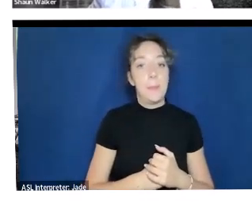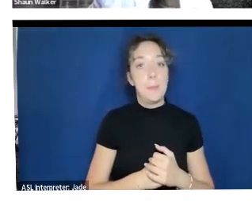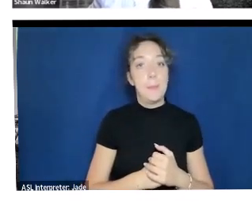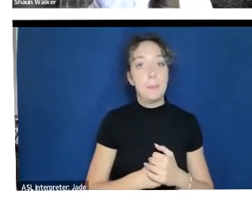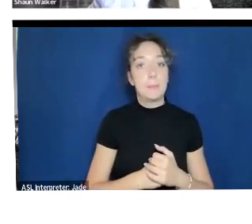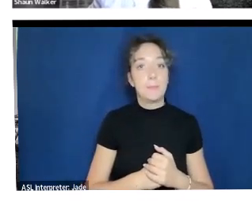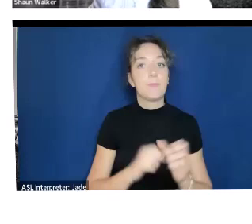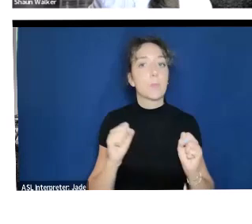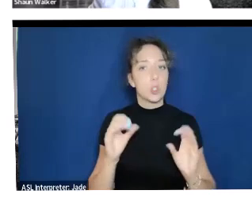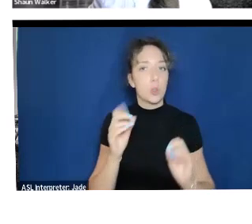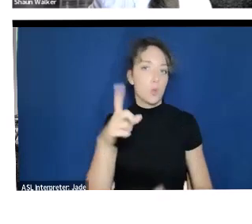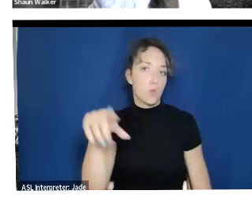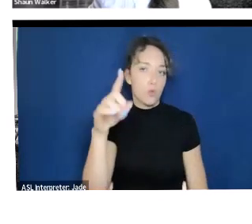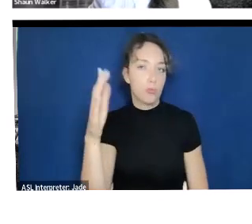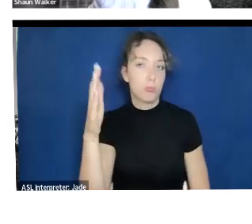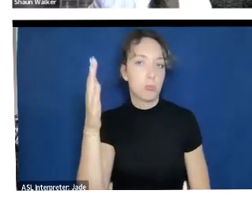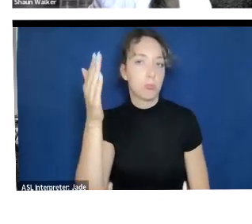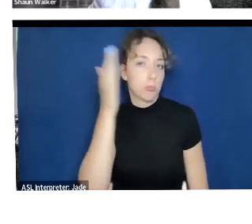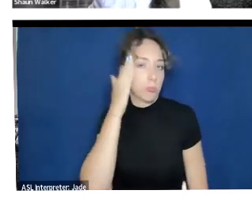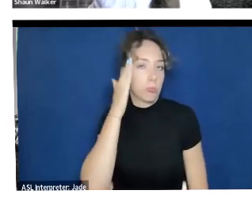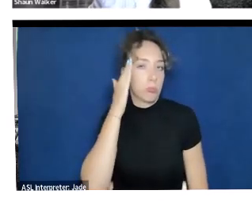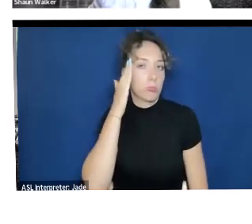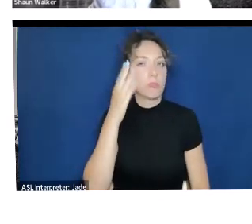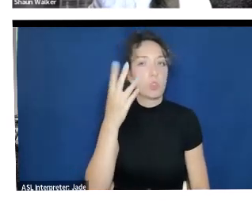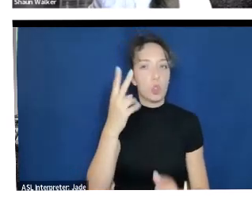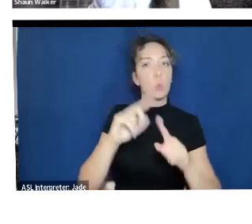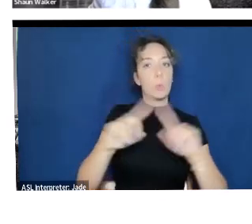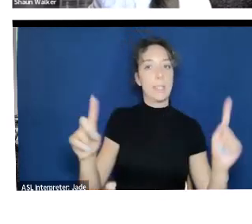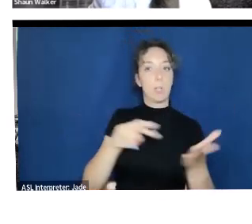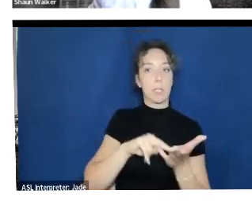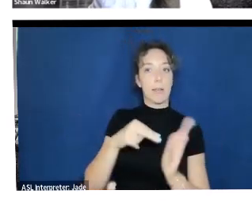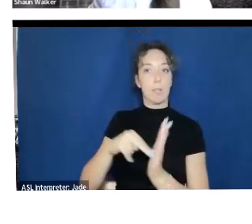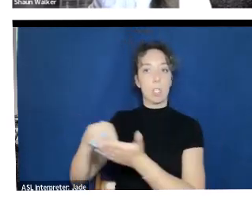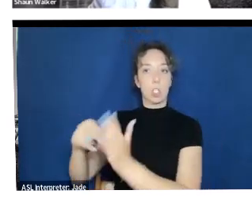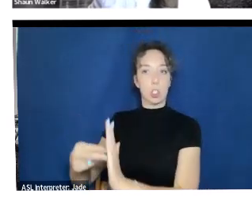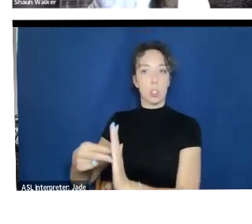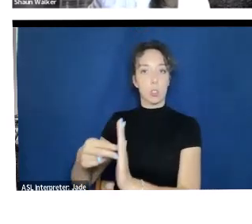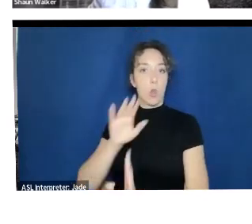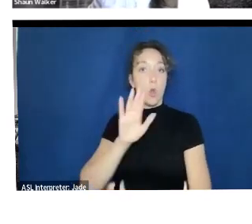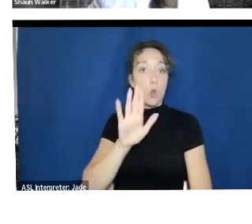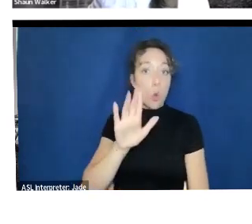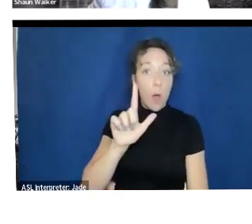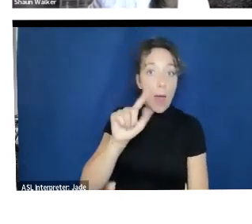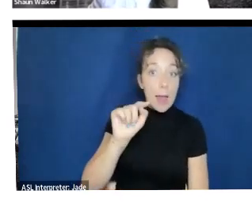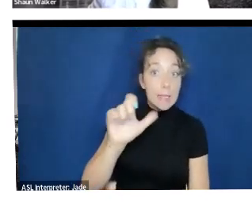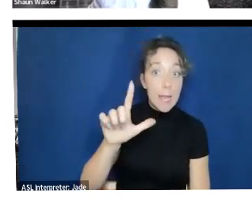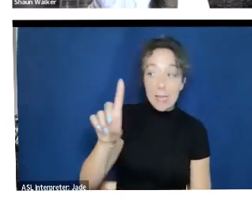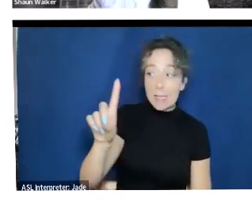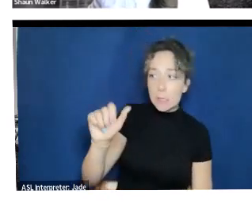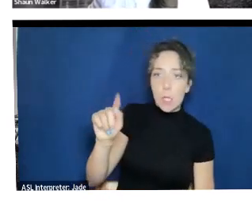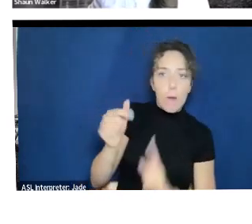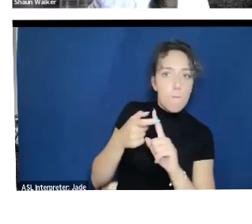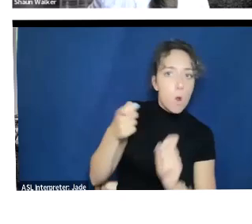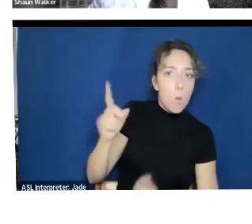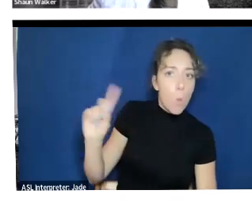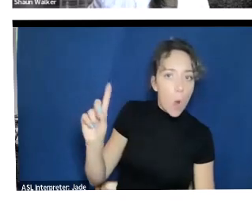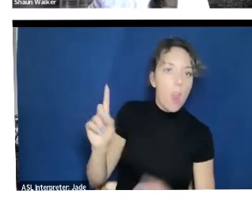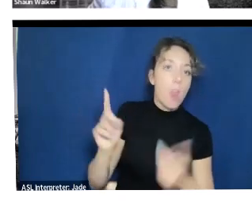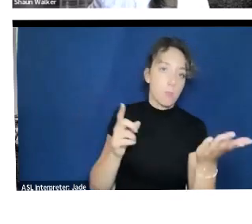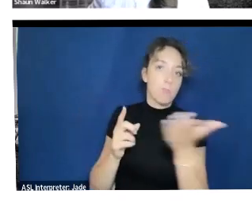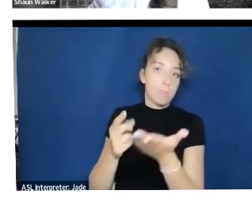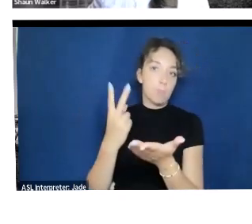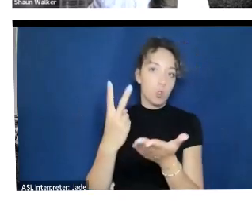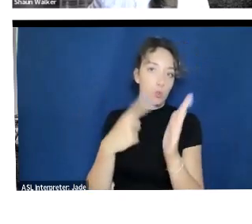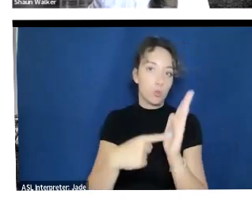So just be cognizant of the two different definitions and where your LTEL data is coming from.